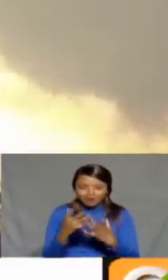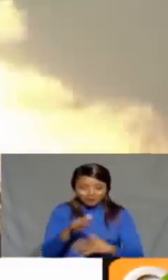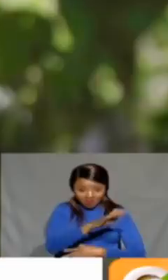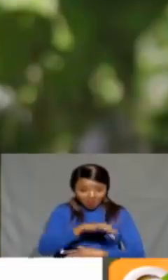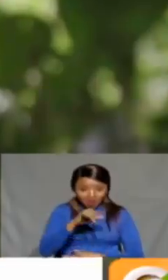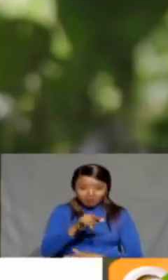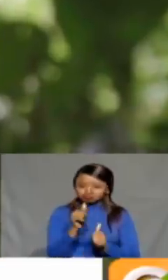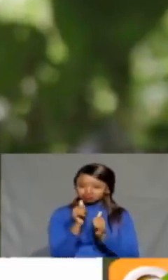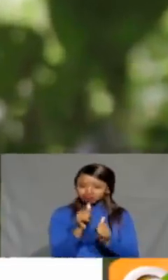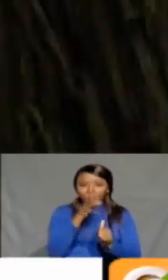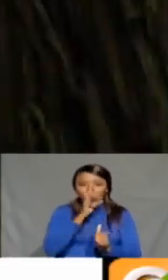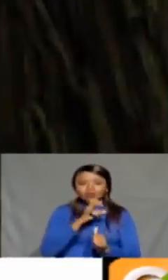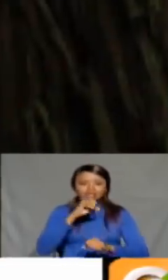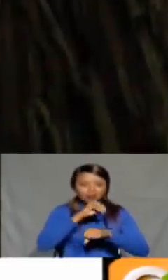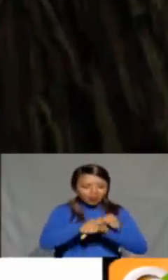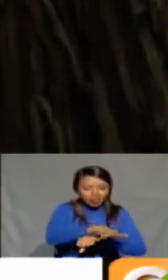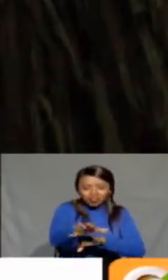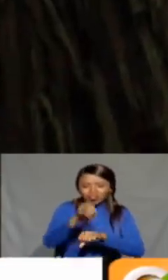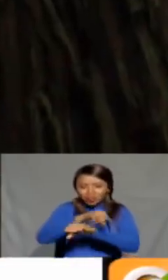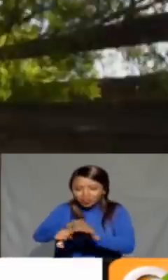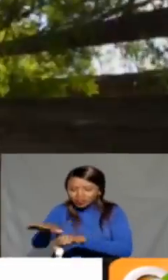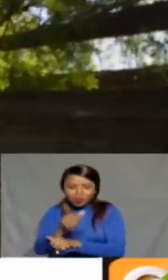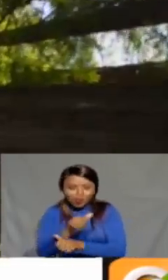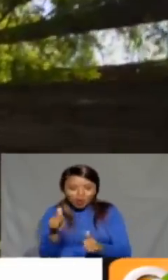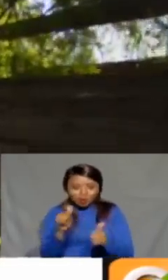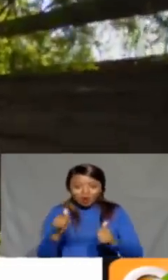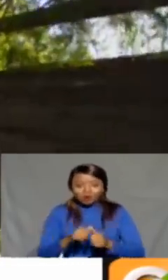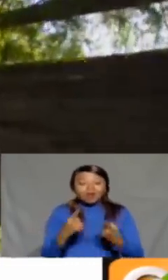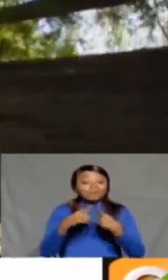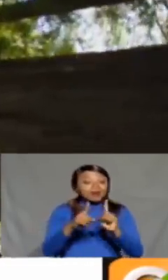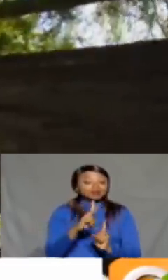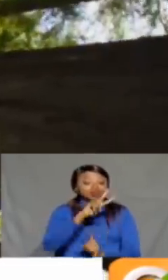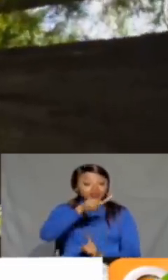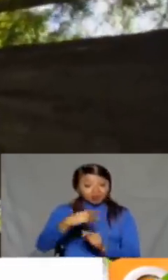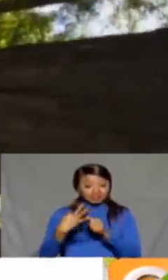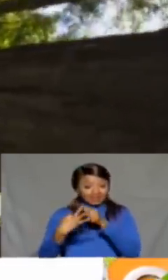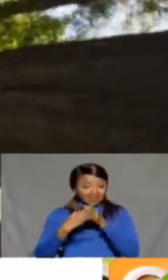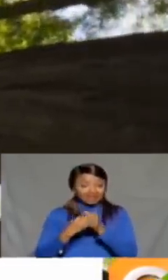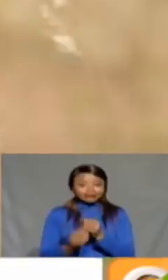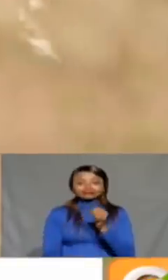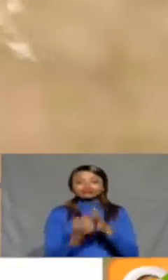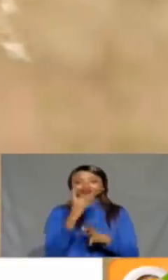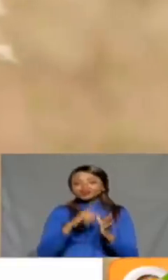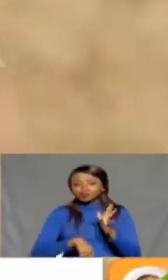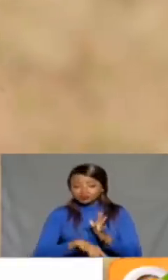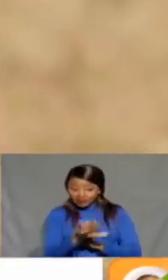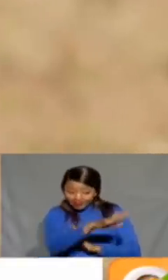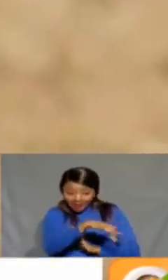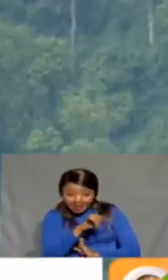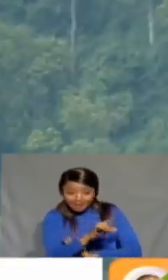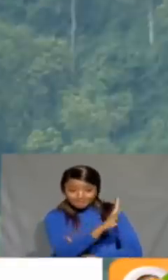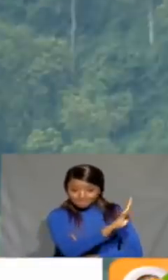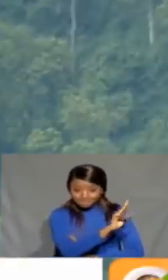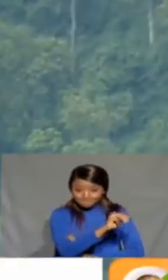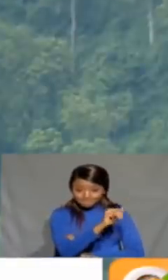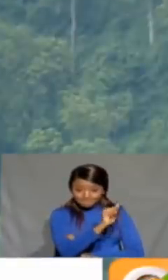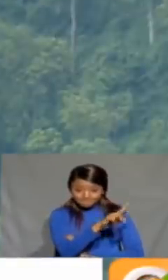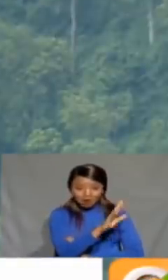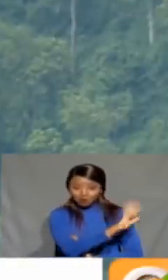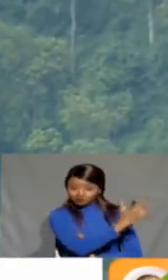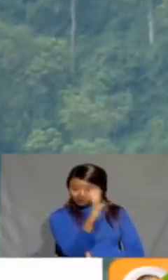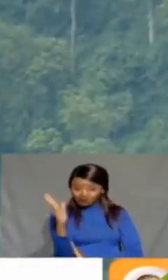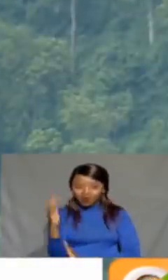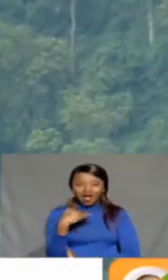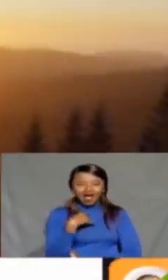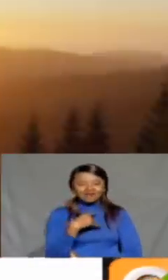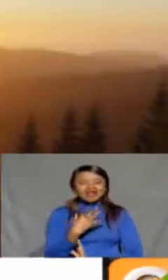A 2008 biodiversity report established that the Maasai Mao Forest alone had 393